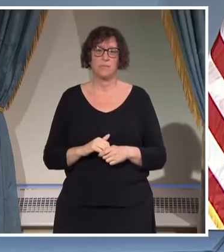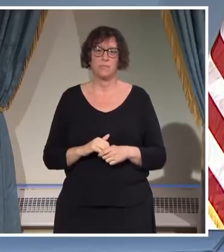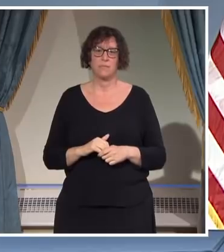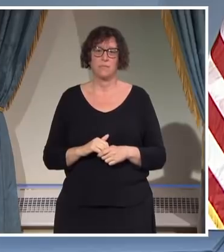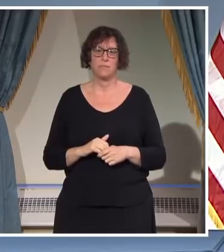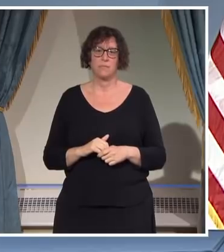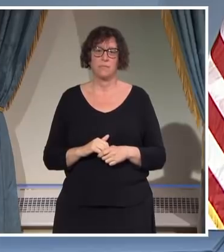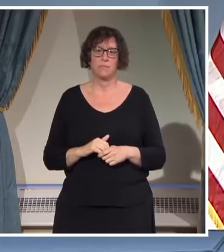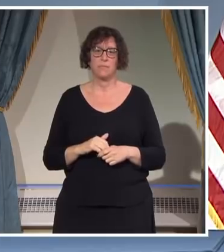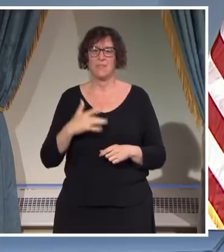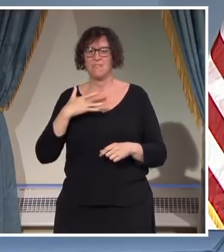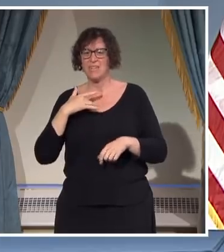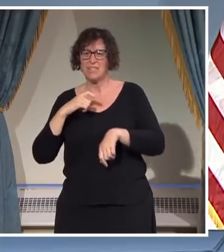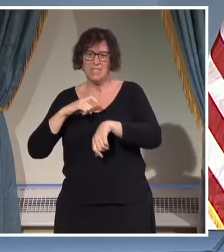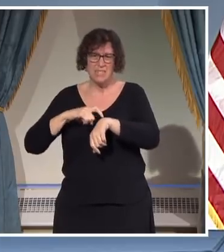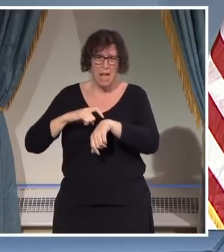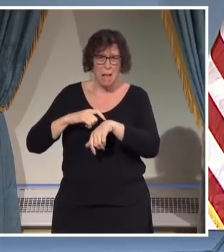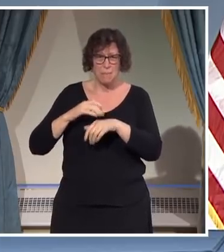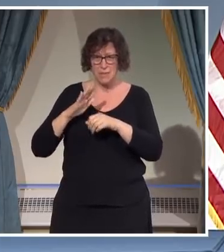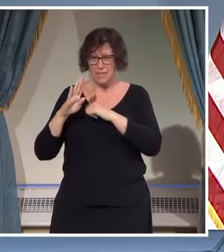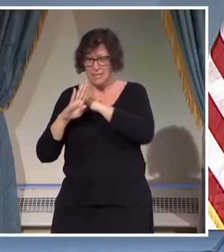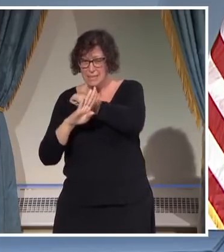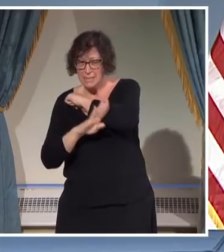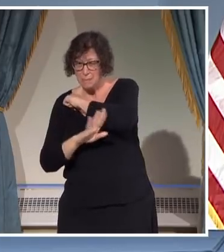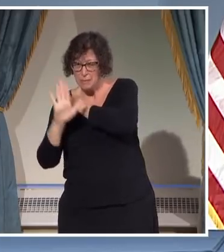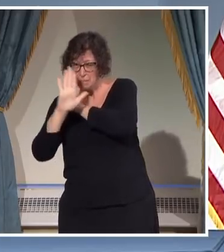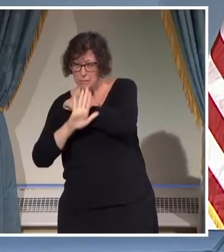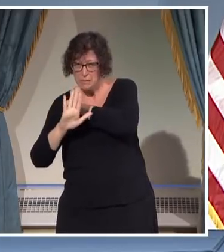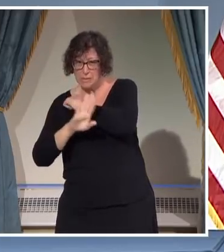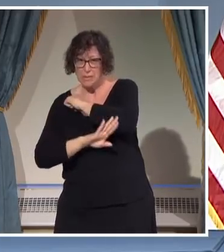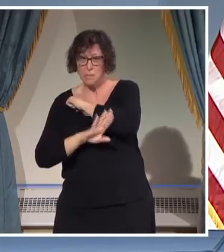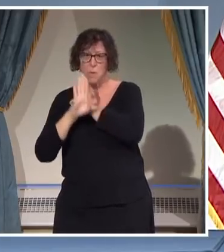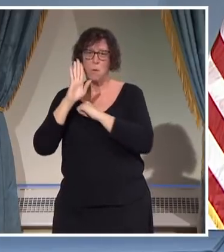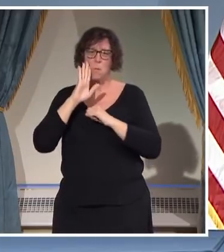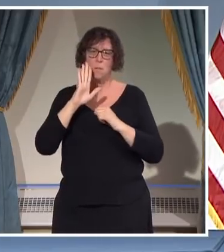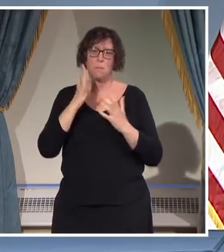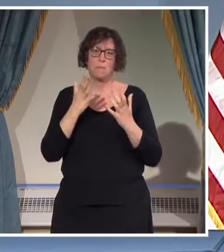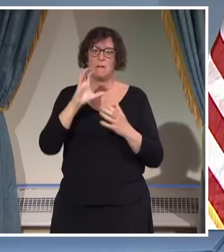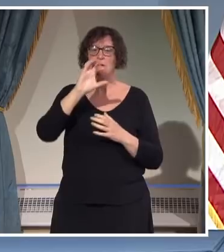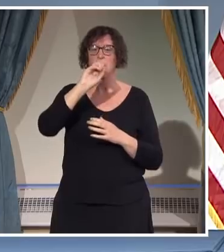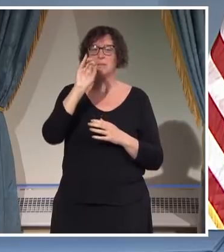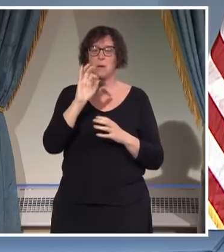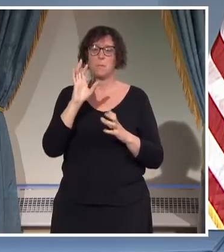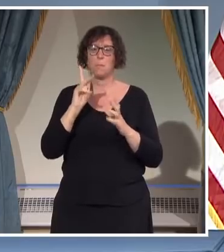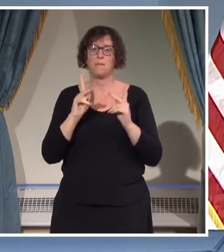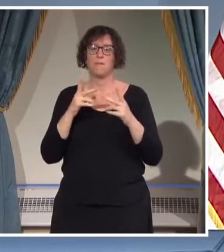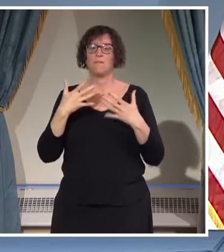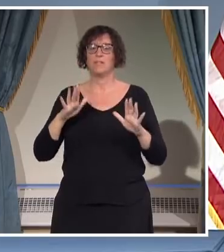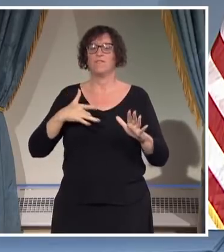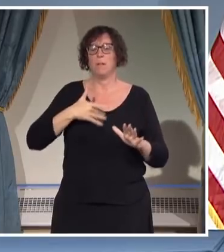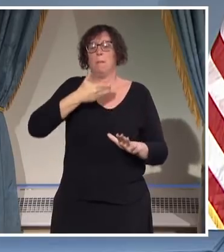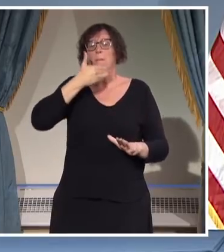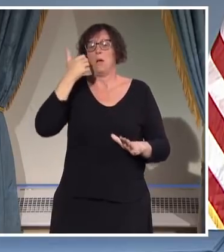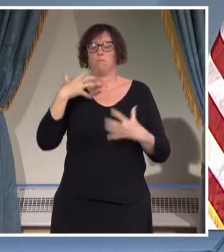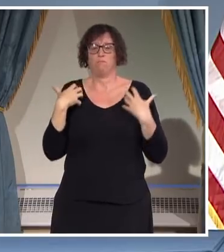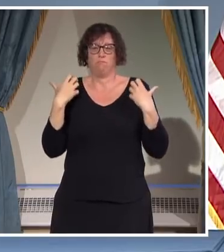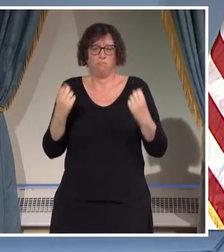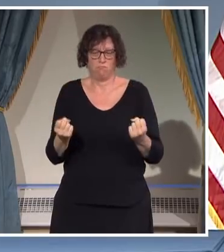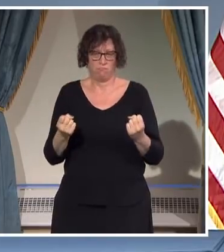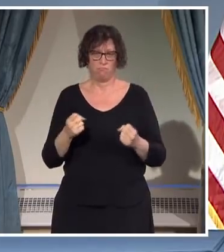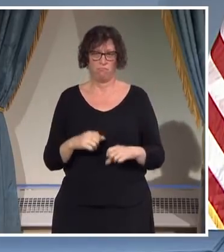likely 50%, but it could also be much higher. And so that's why we've been so focused